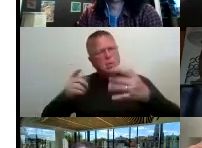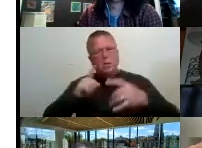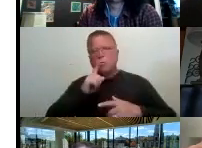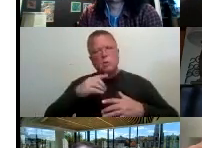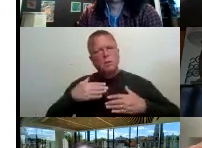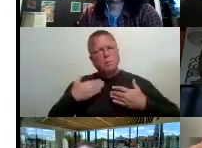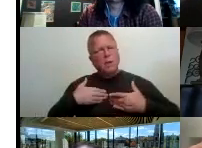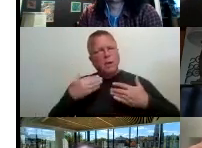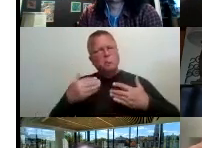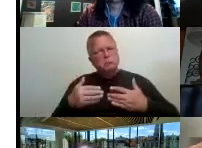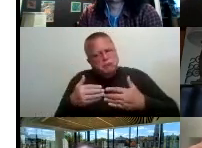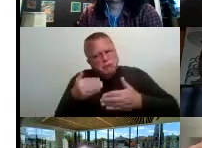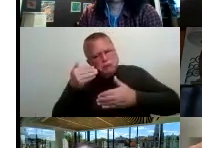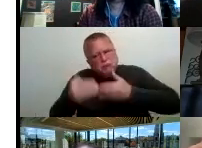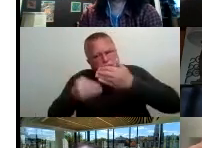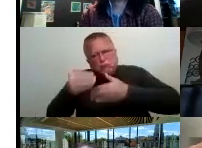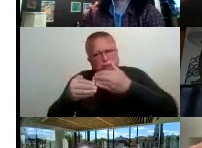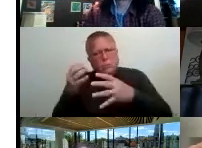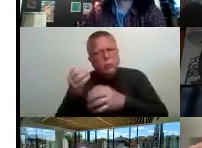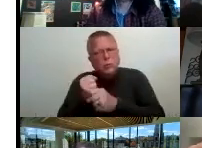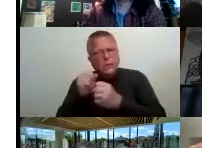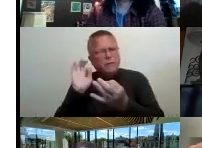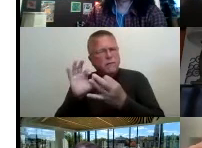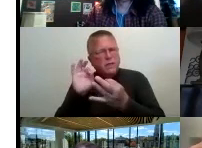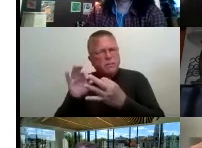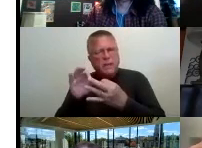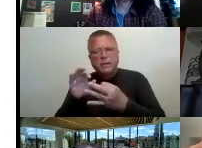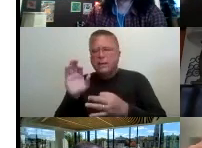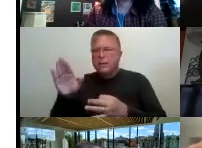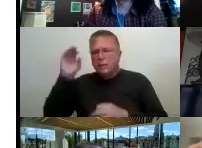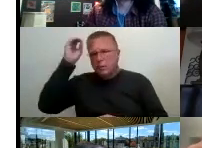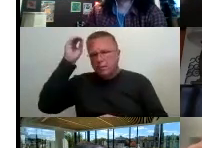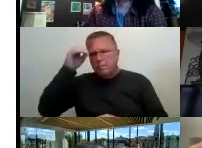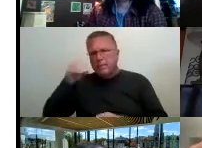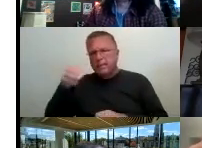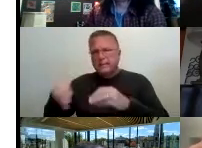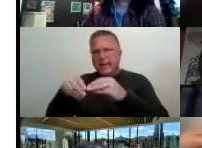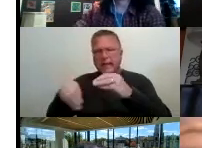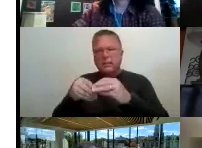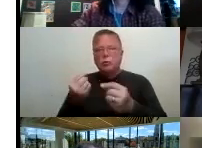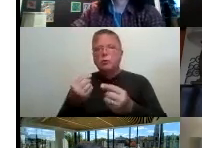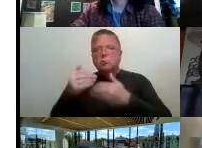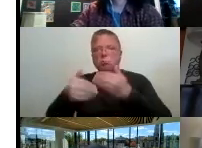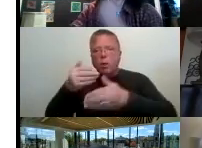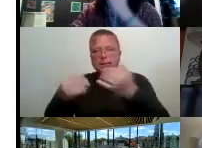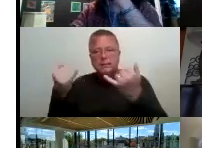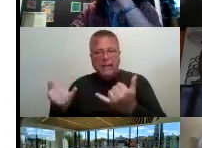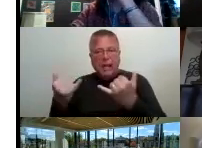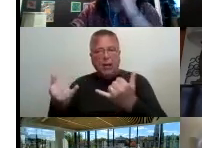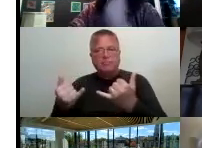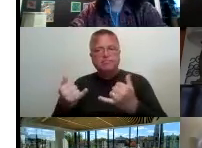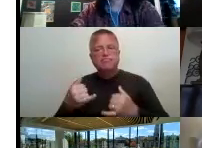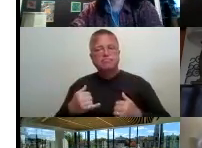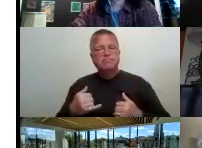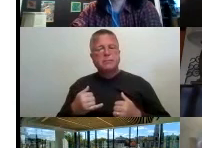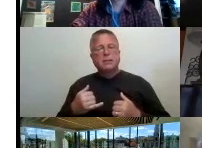happy that we're getting feedback and input to this process now. As far